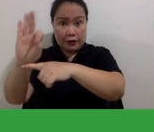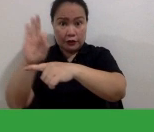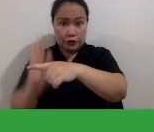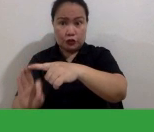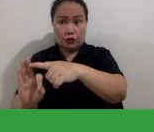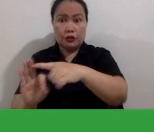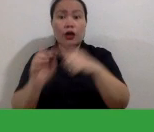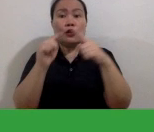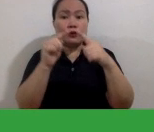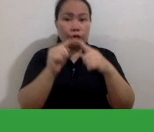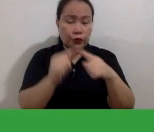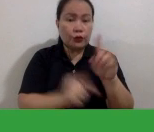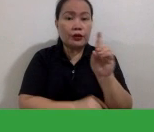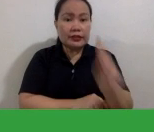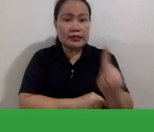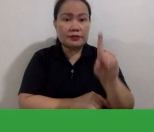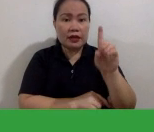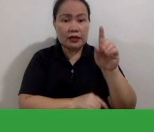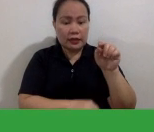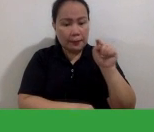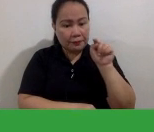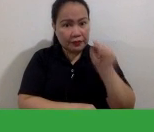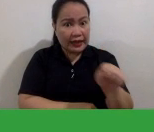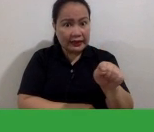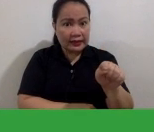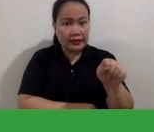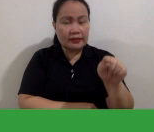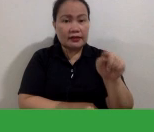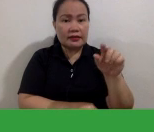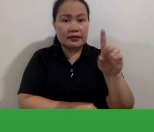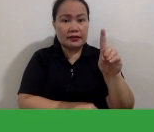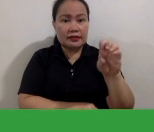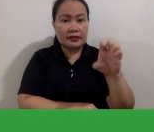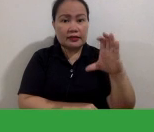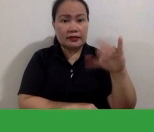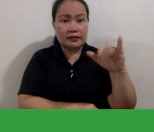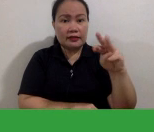form, i-convert natin sa decimal form at percent form.